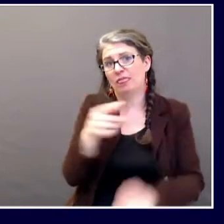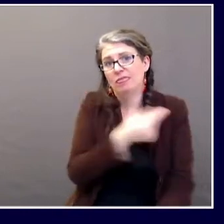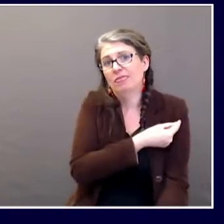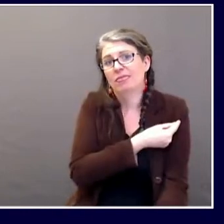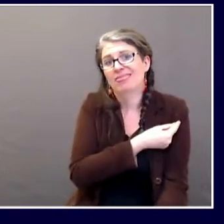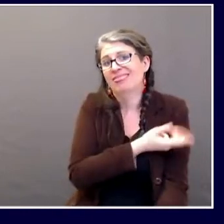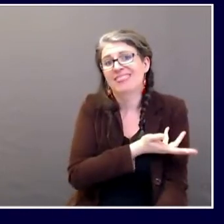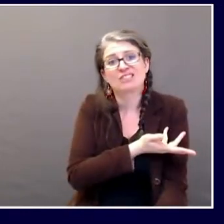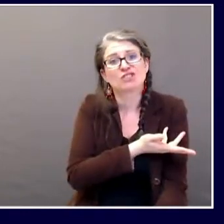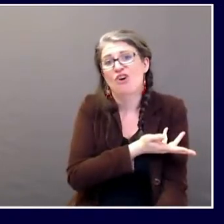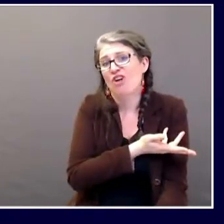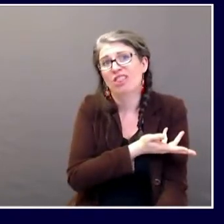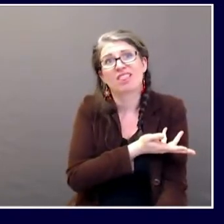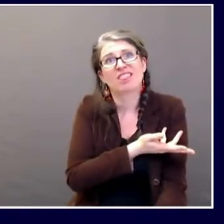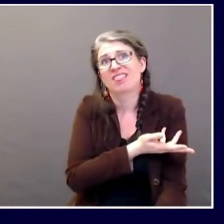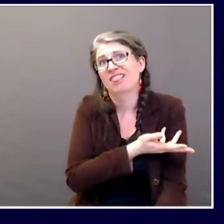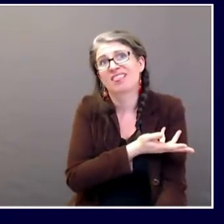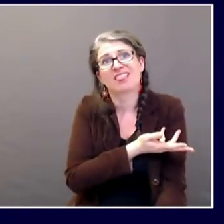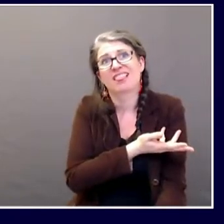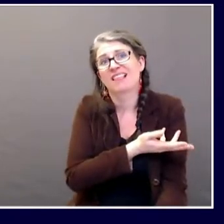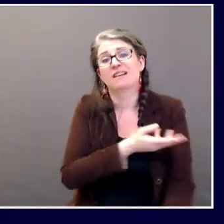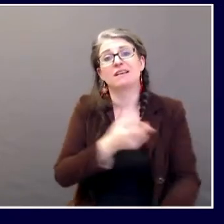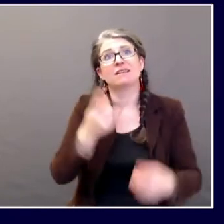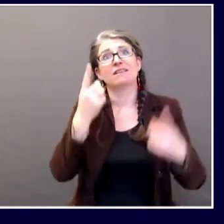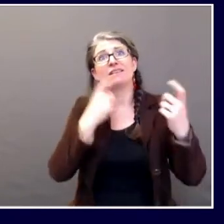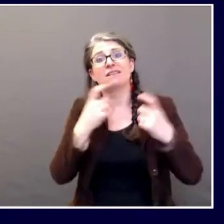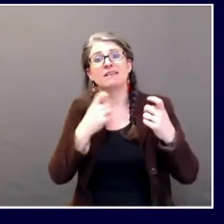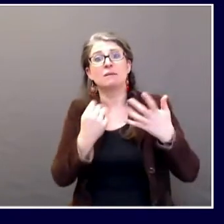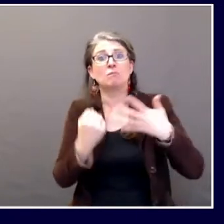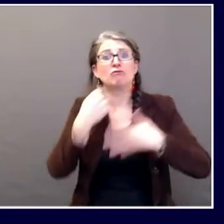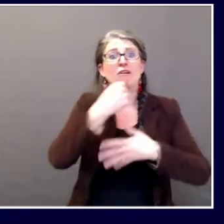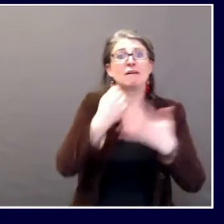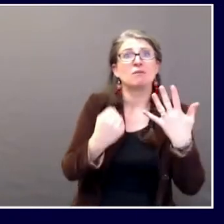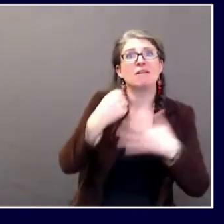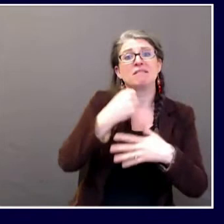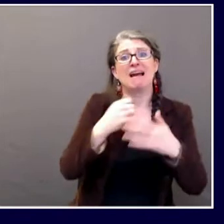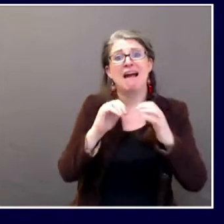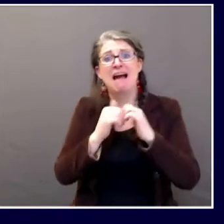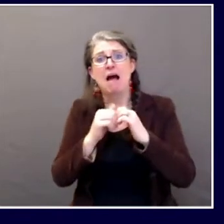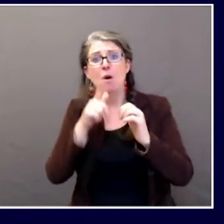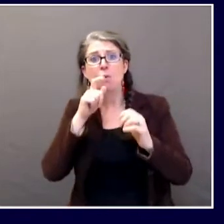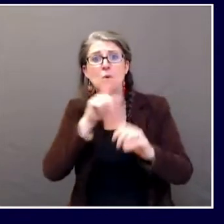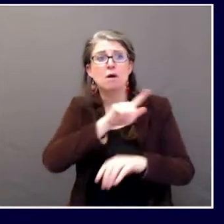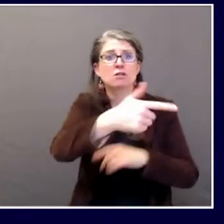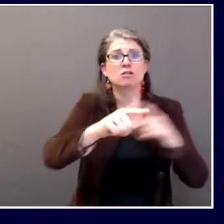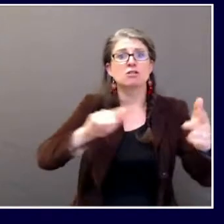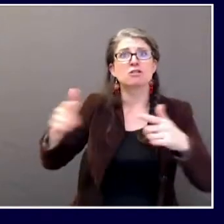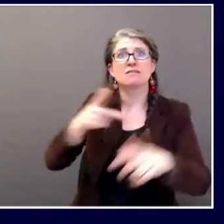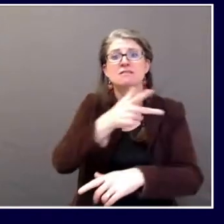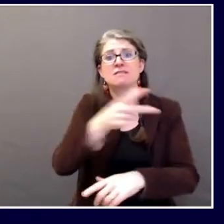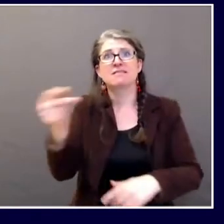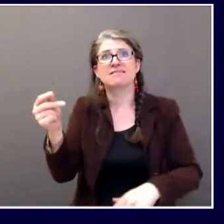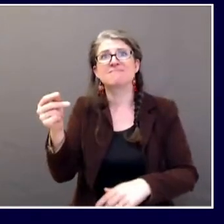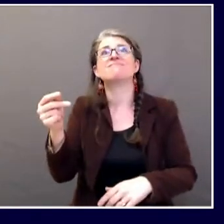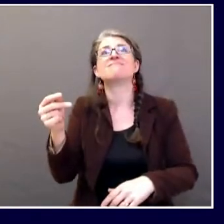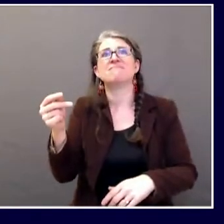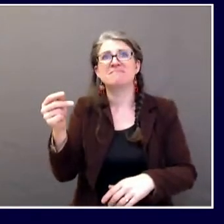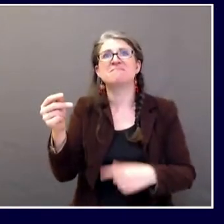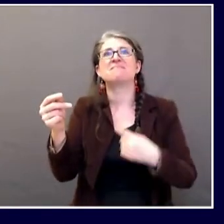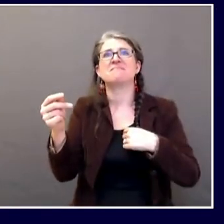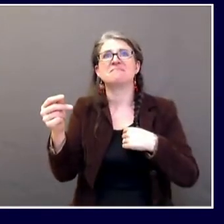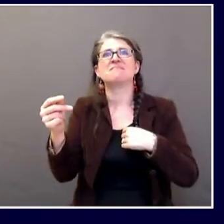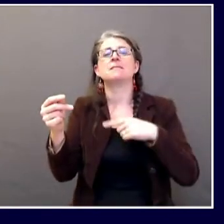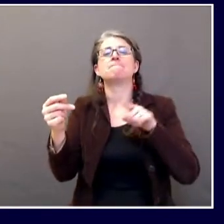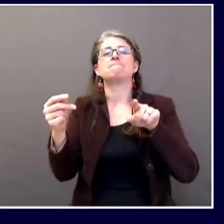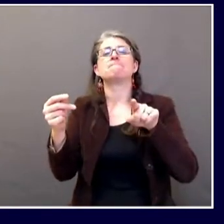earlier we talked about in the briefing that there's an increase that may be coming of a couple of percentage points in translated vaccination terms